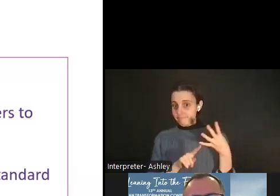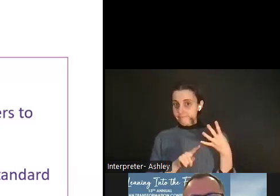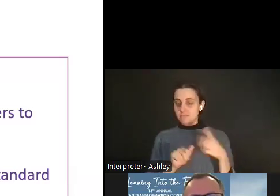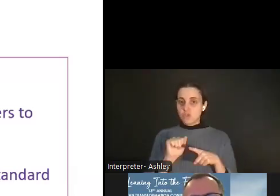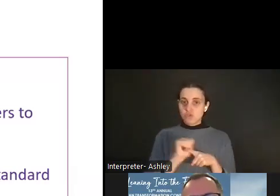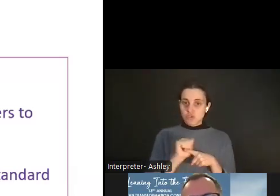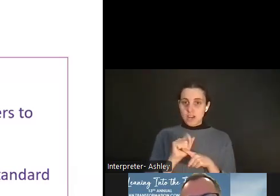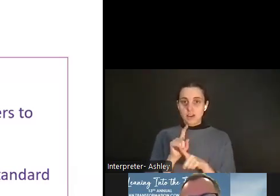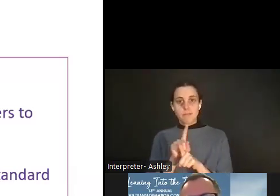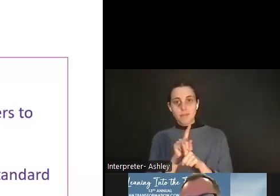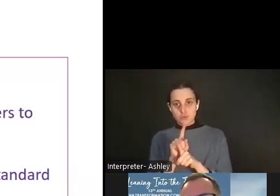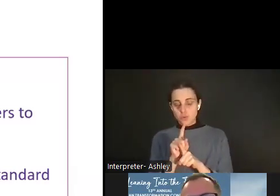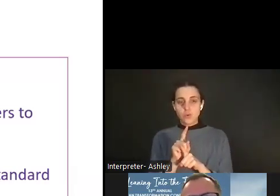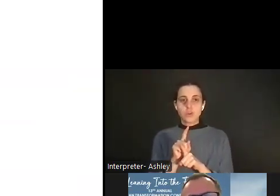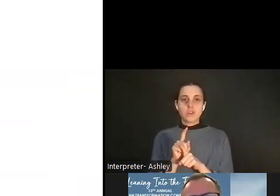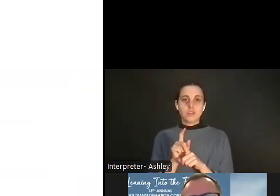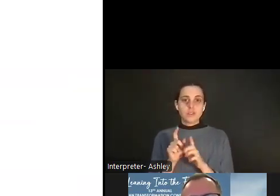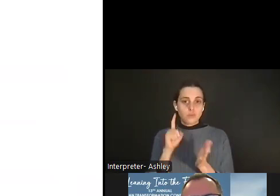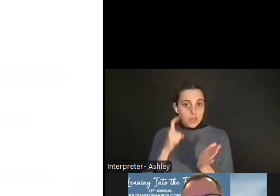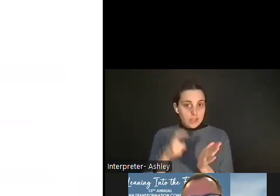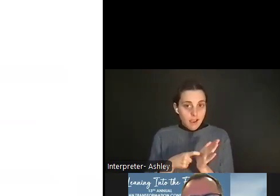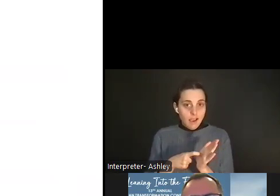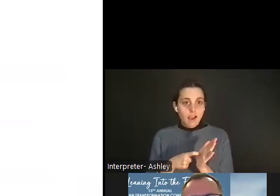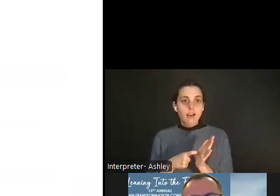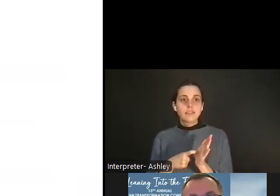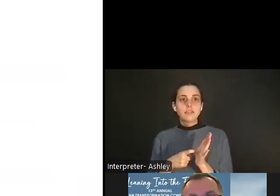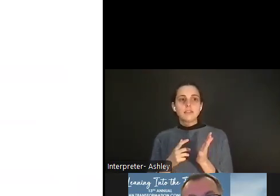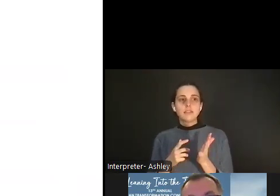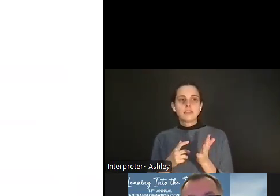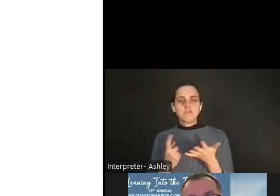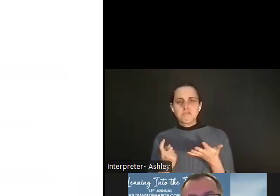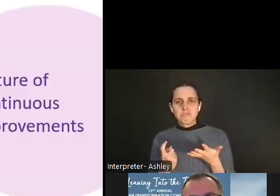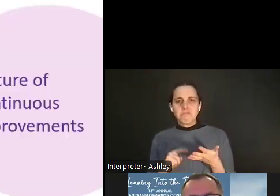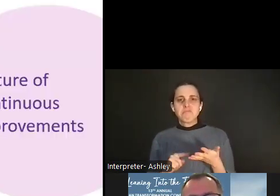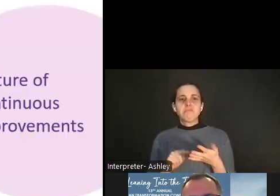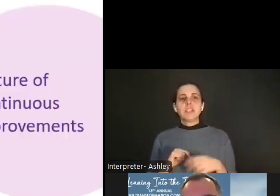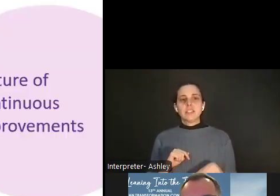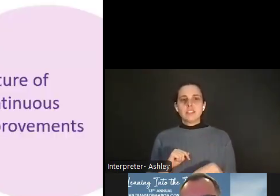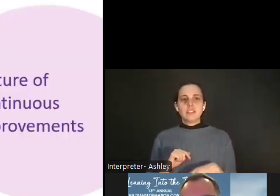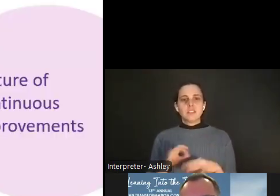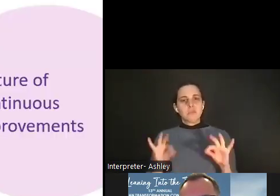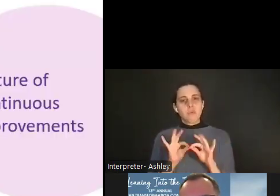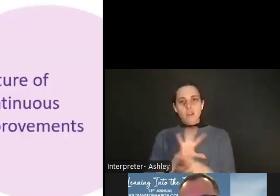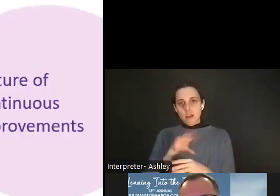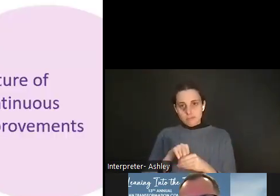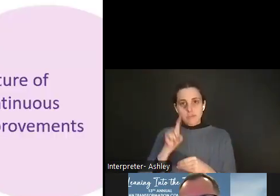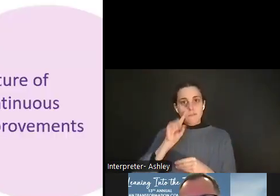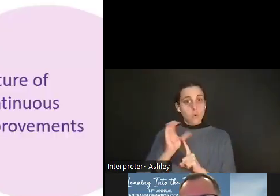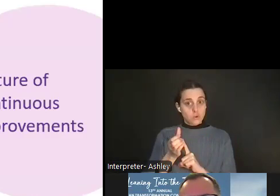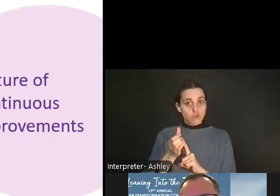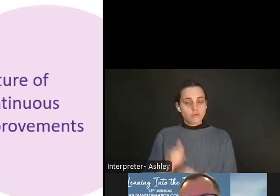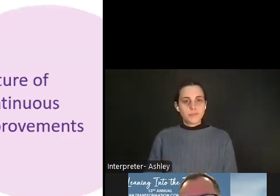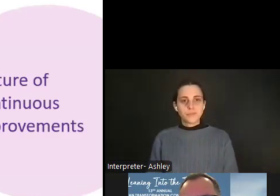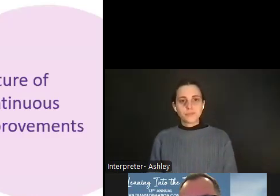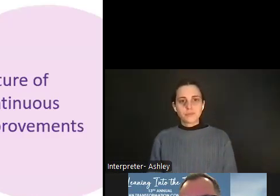the 4 inputs that we focused on as part of re-energizing the lean culture. All right, so that's what we saw,